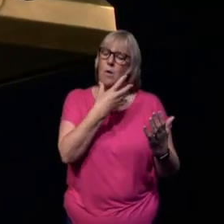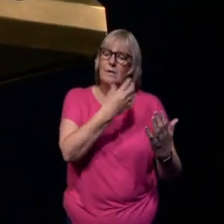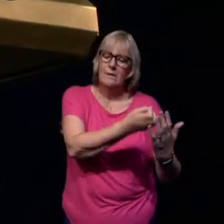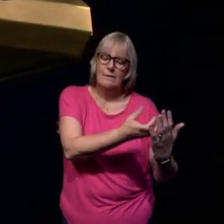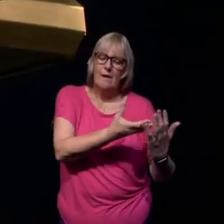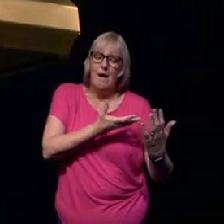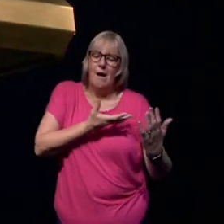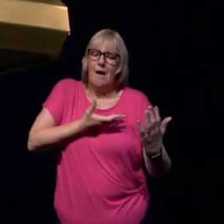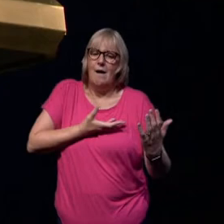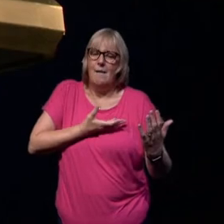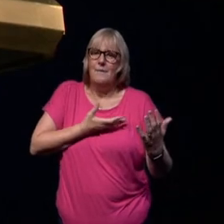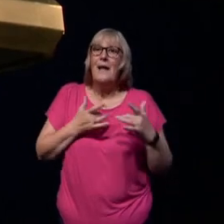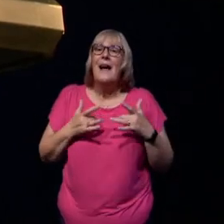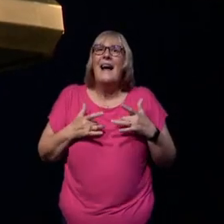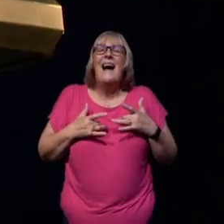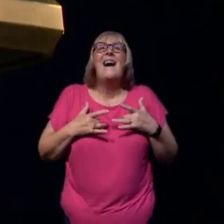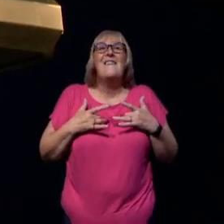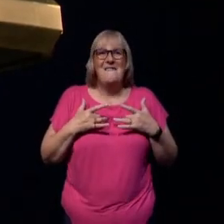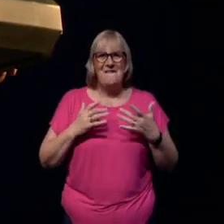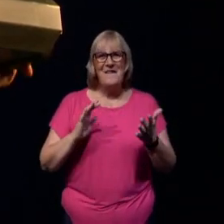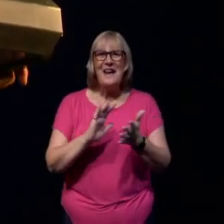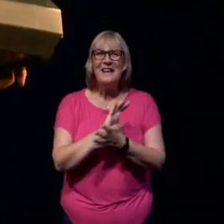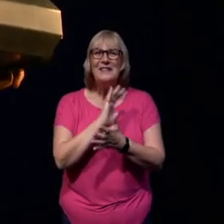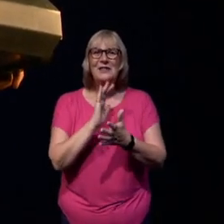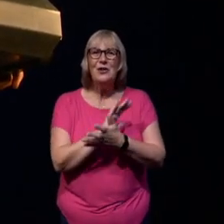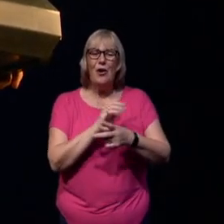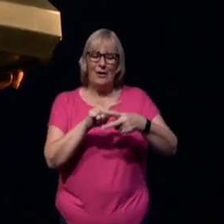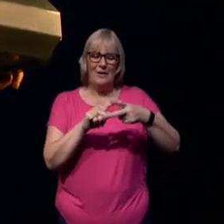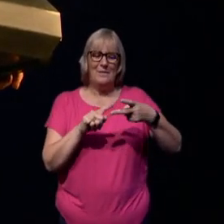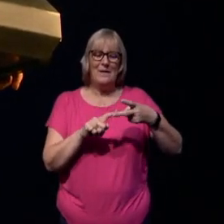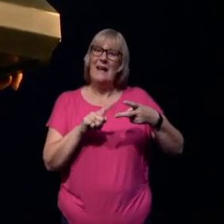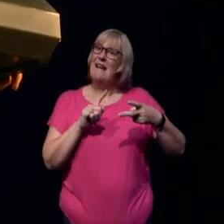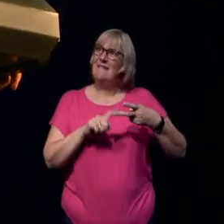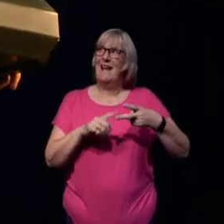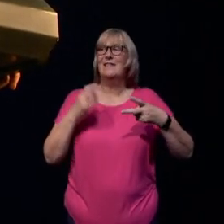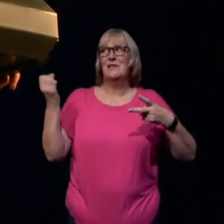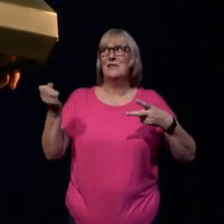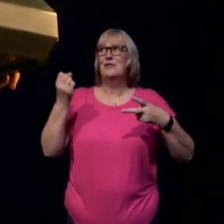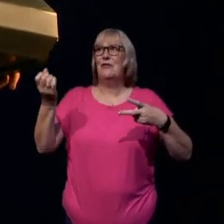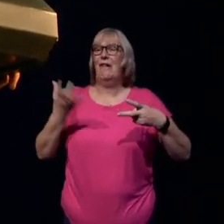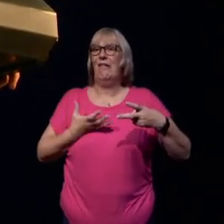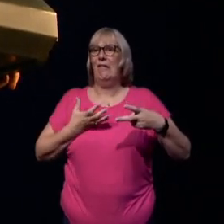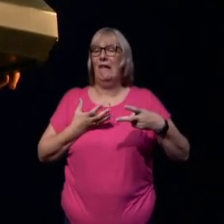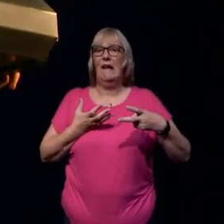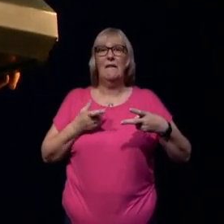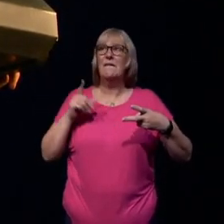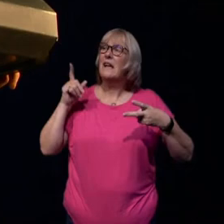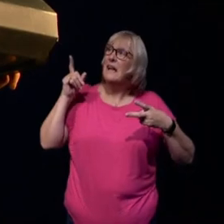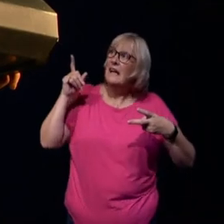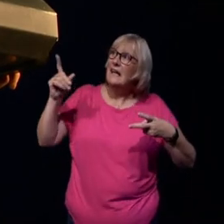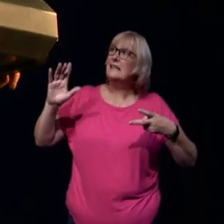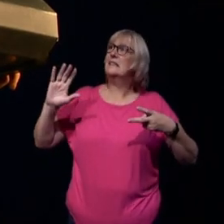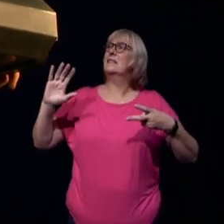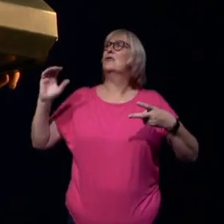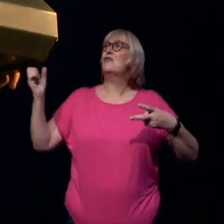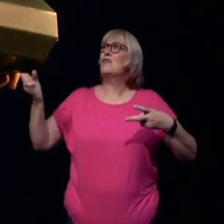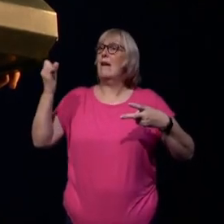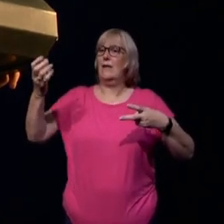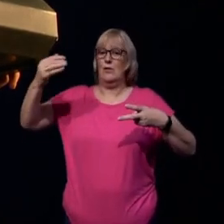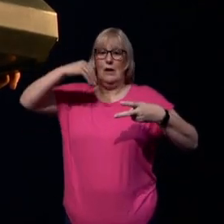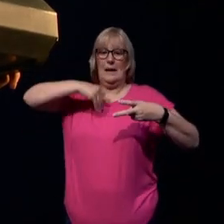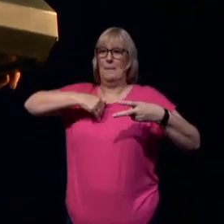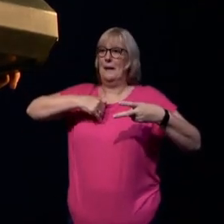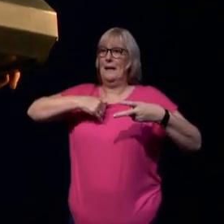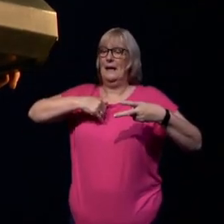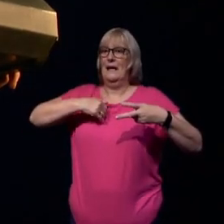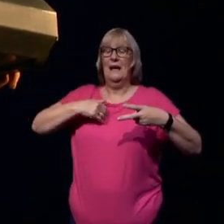joy, and just jot this down. If the joy of the Lord isn't my strength, I lose my strength. The joy of the Lord, every day,